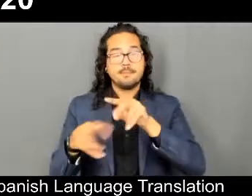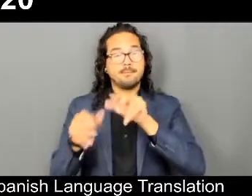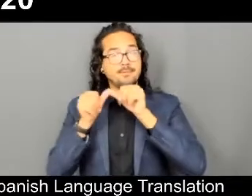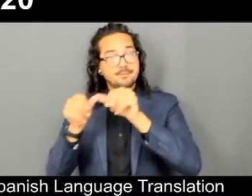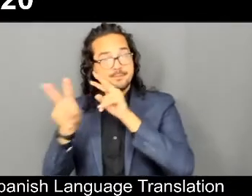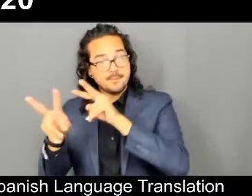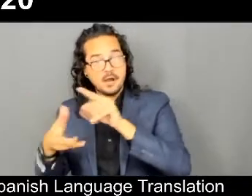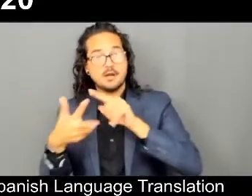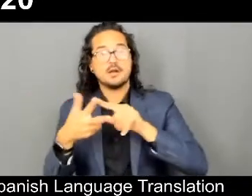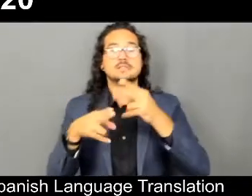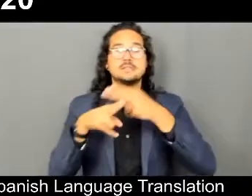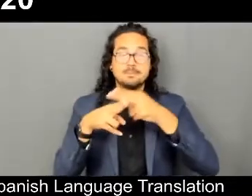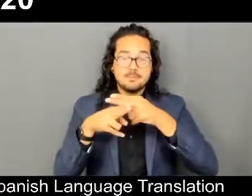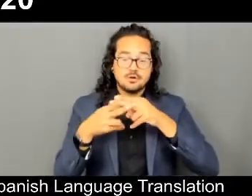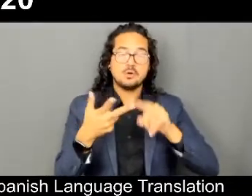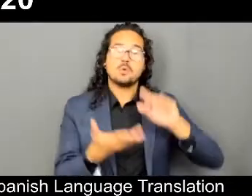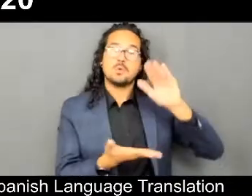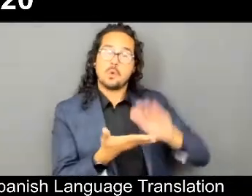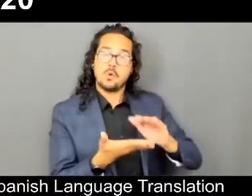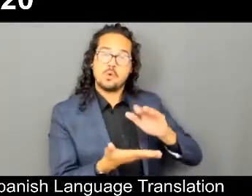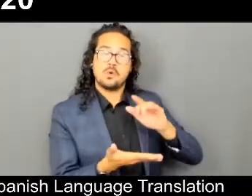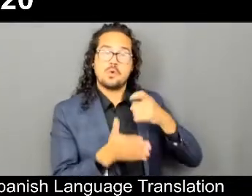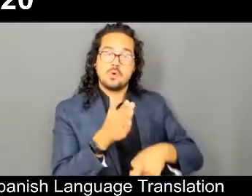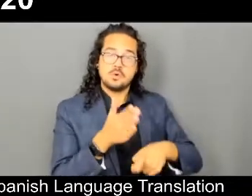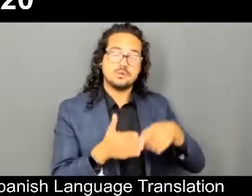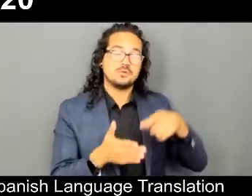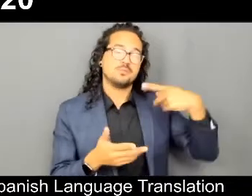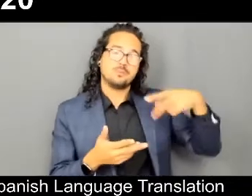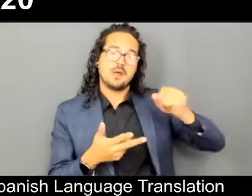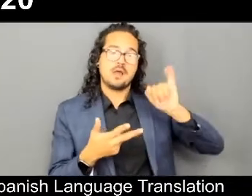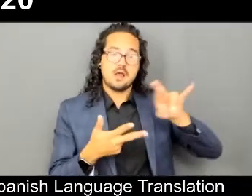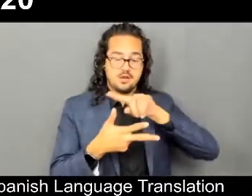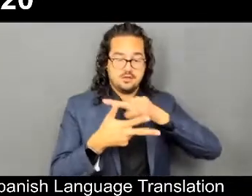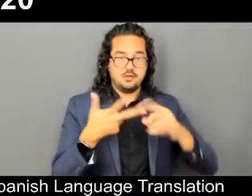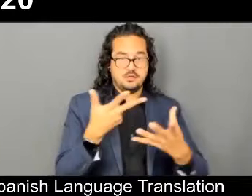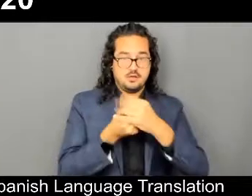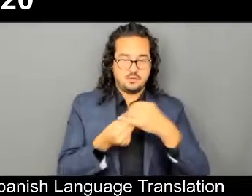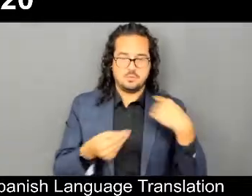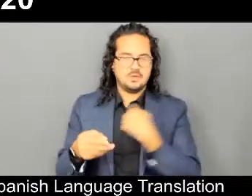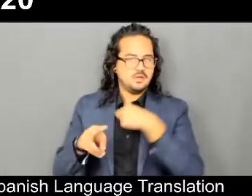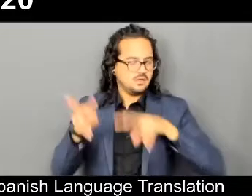now, what is the air quality, I would go to that website, which is